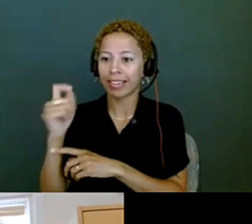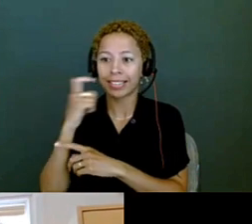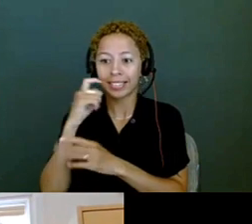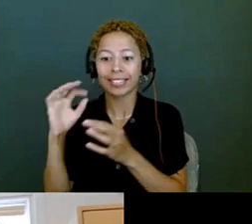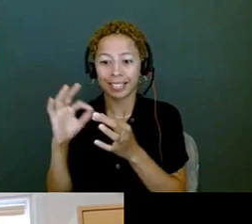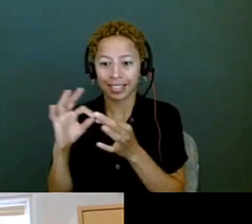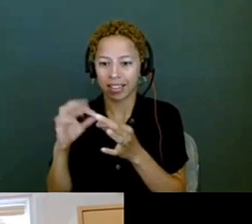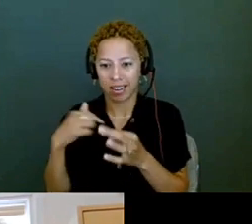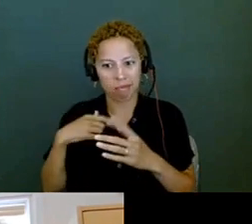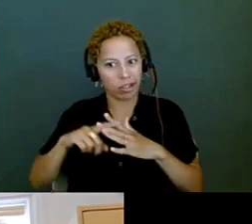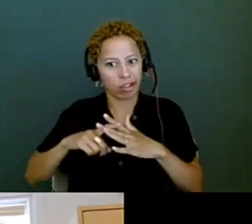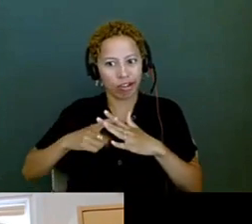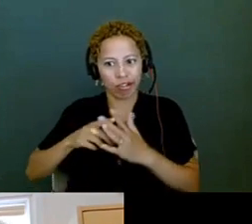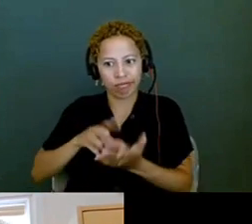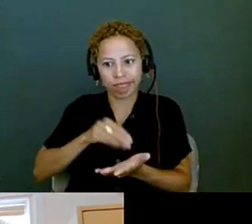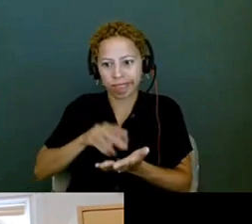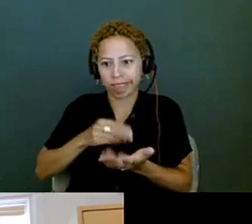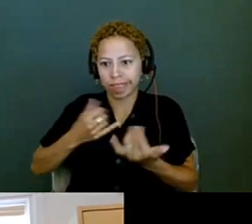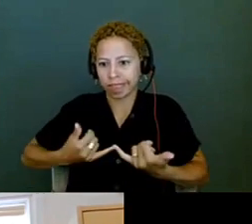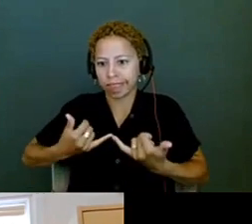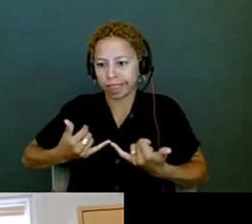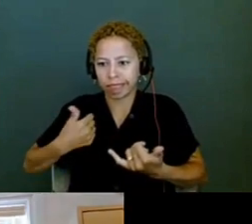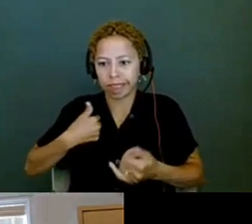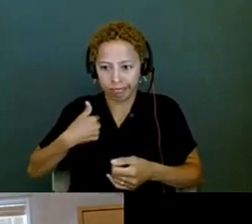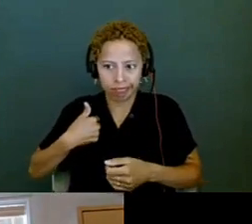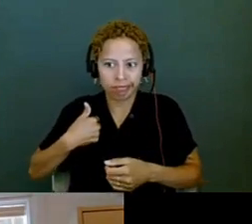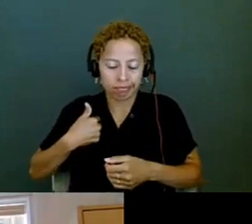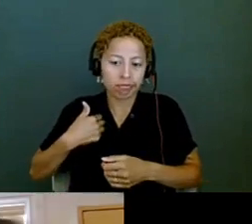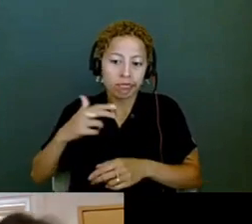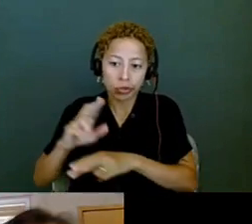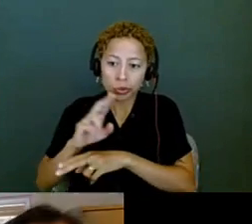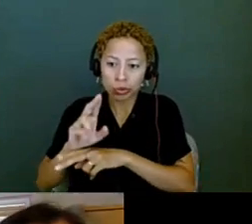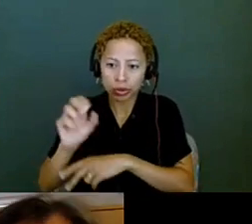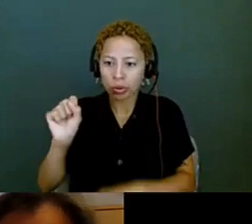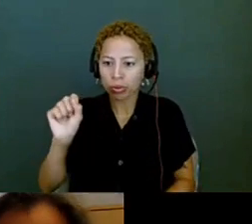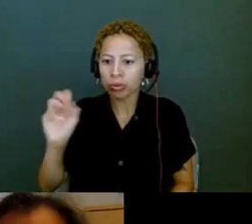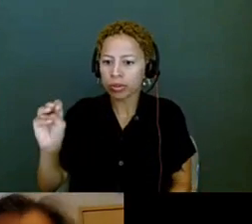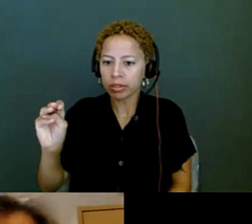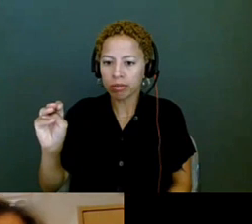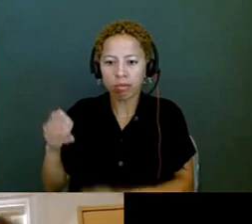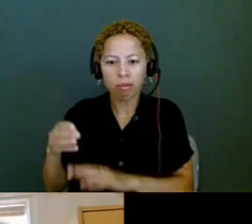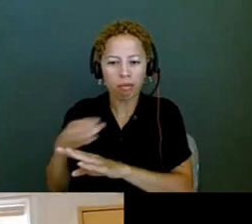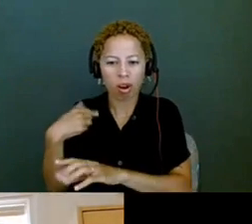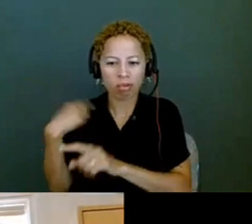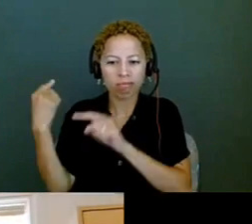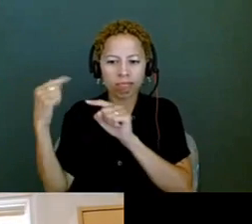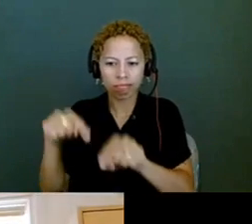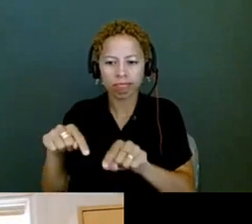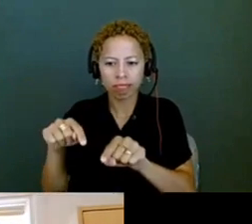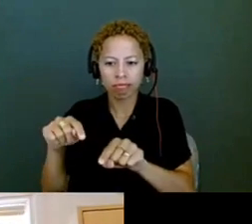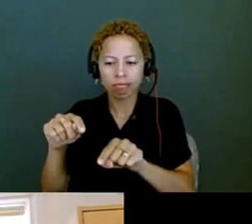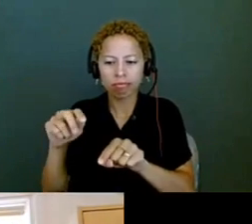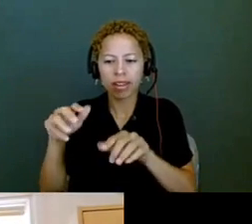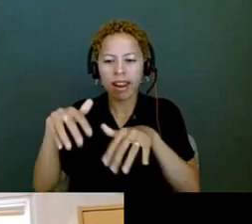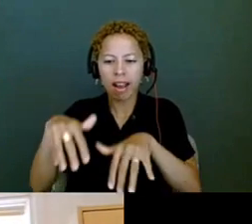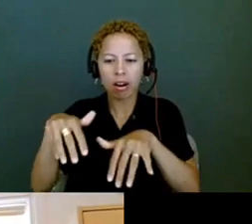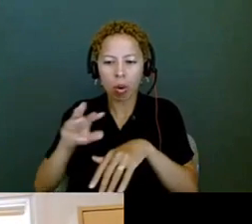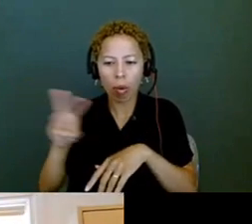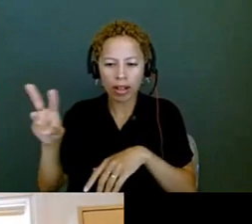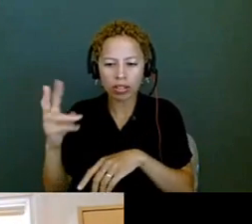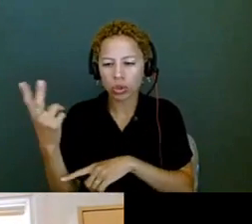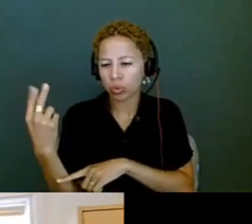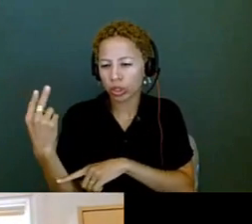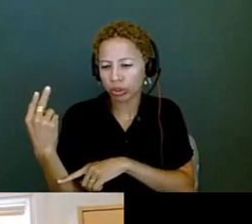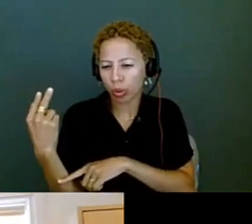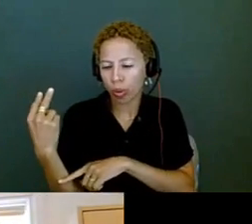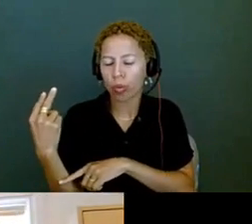really. Okay, I used social media before coming to Niagara West 2 years ago, but only enough